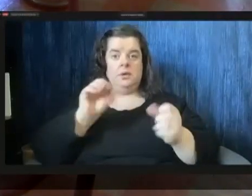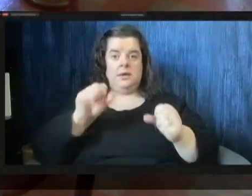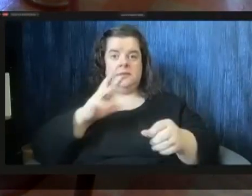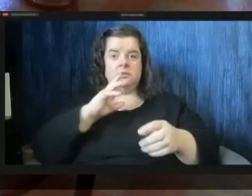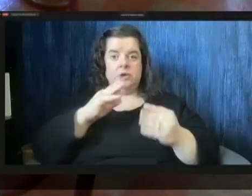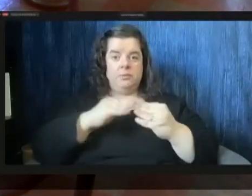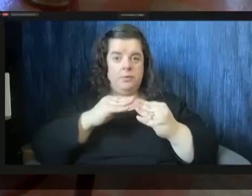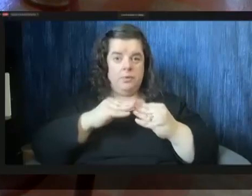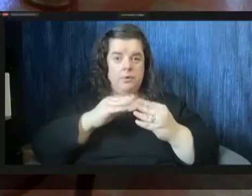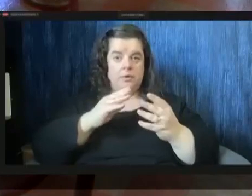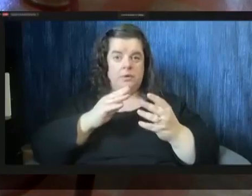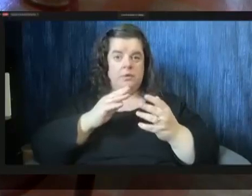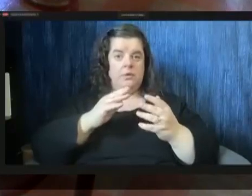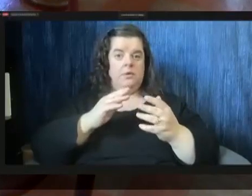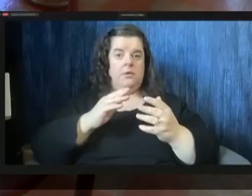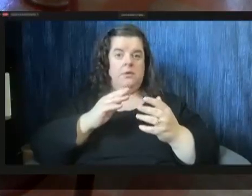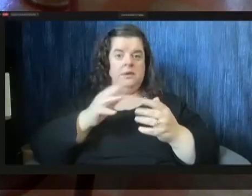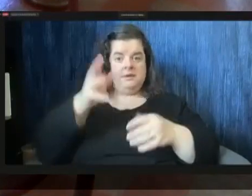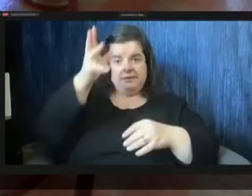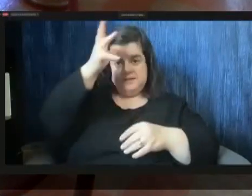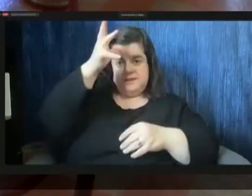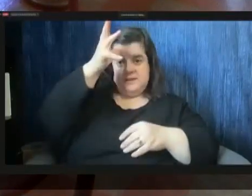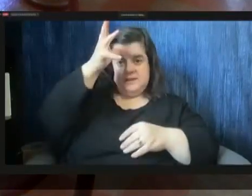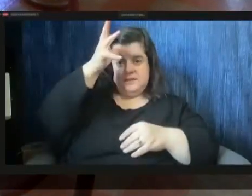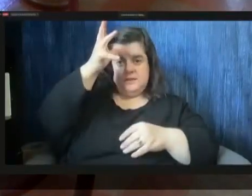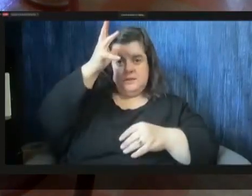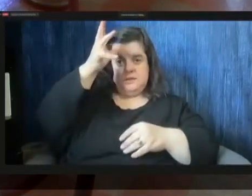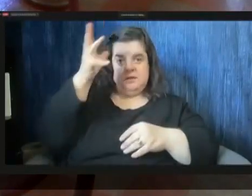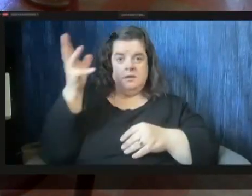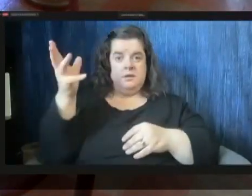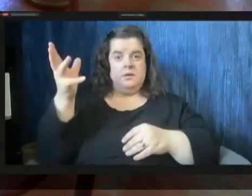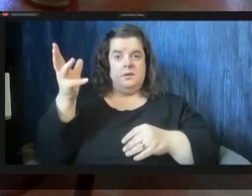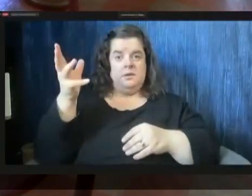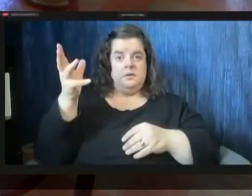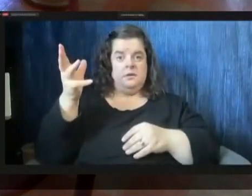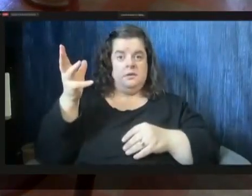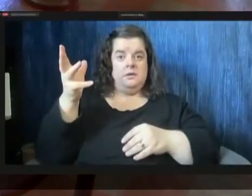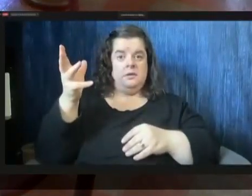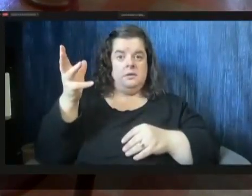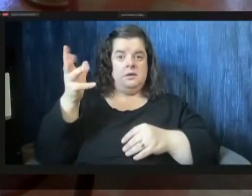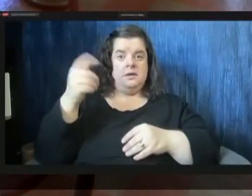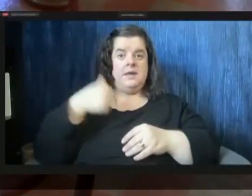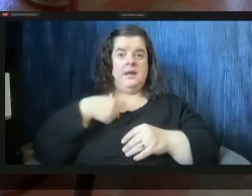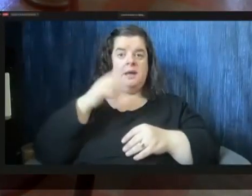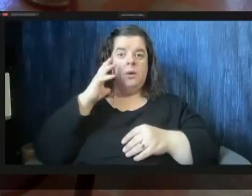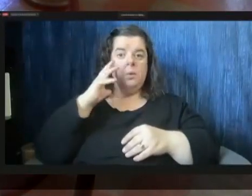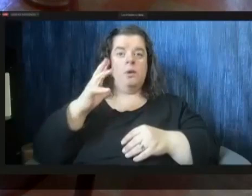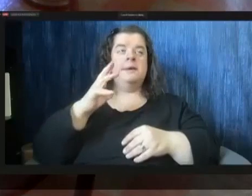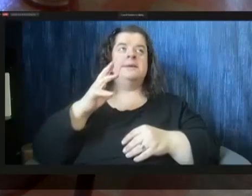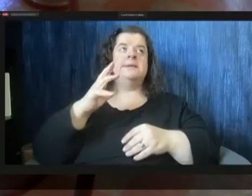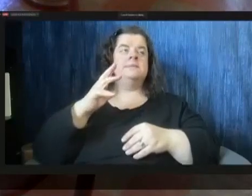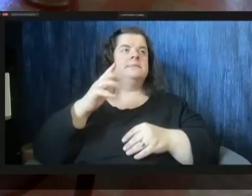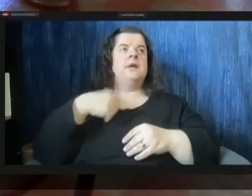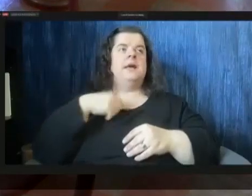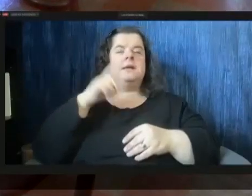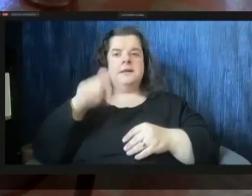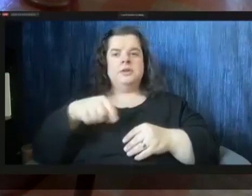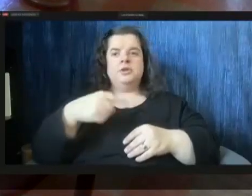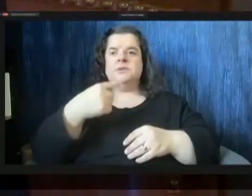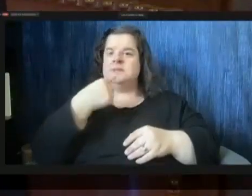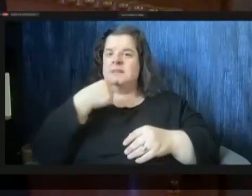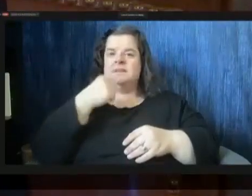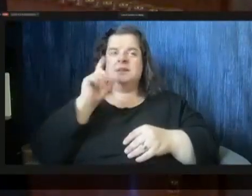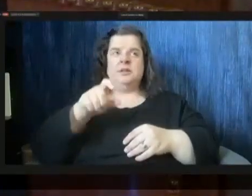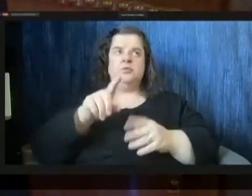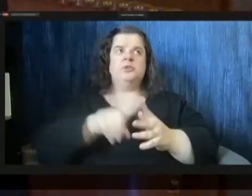Councilwoman? Yeah. So I would definitely be remiss if I did not sort of start